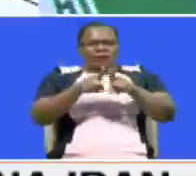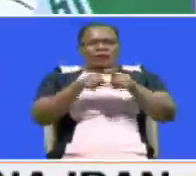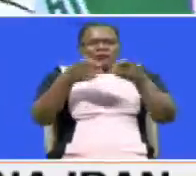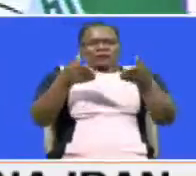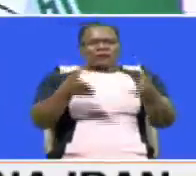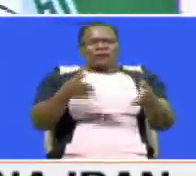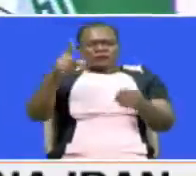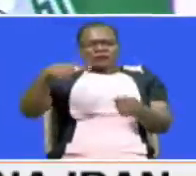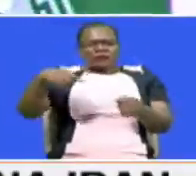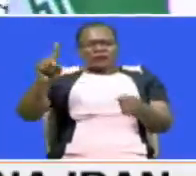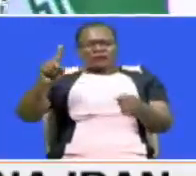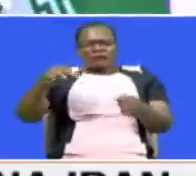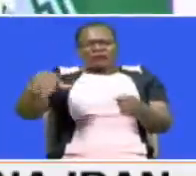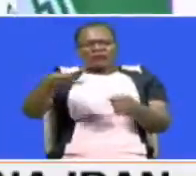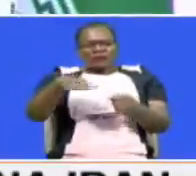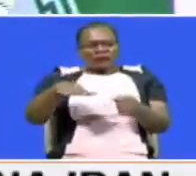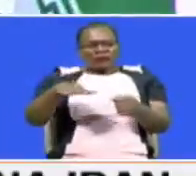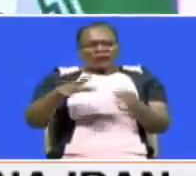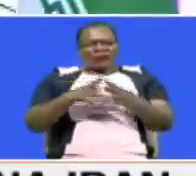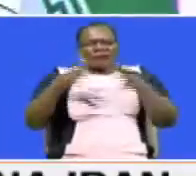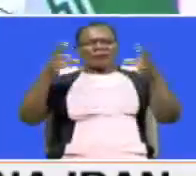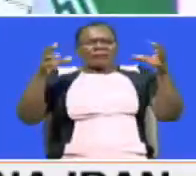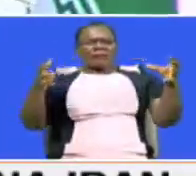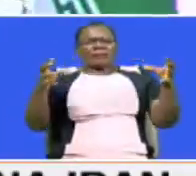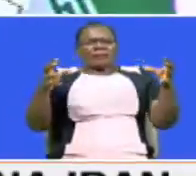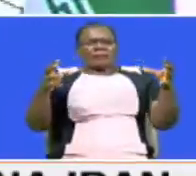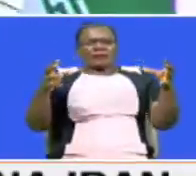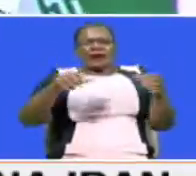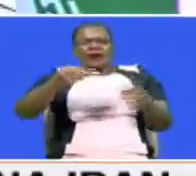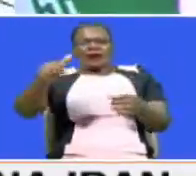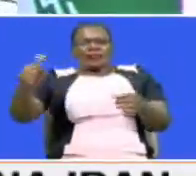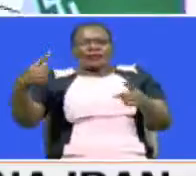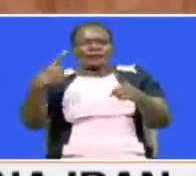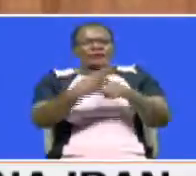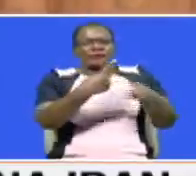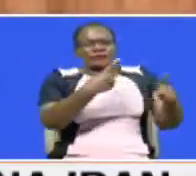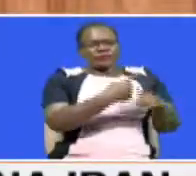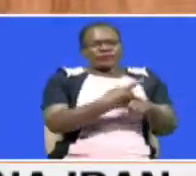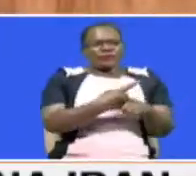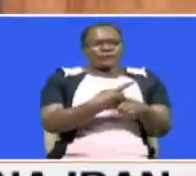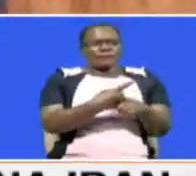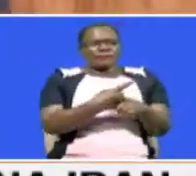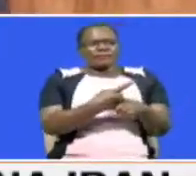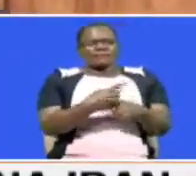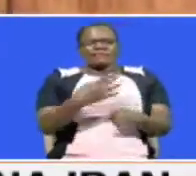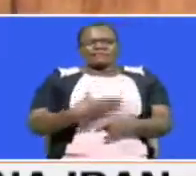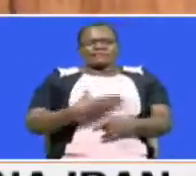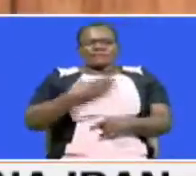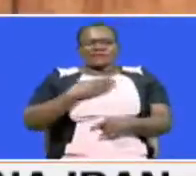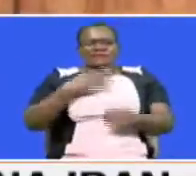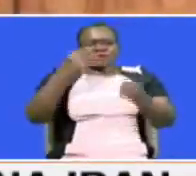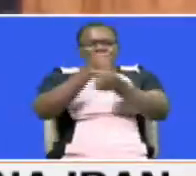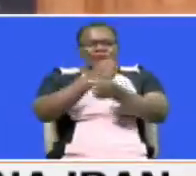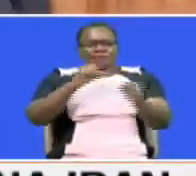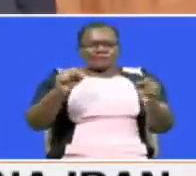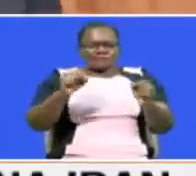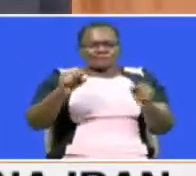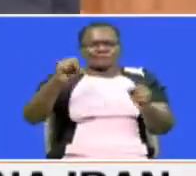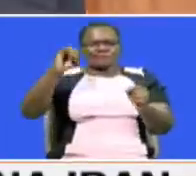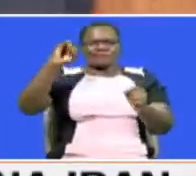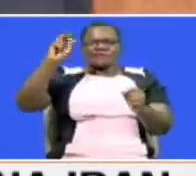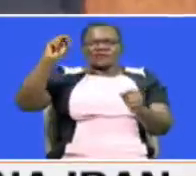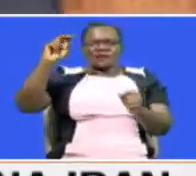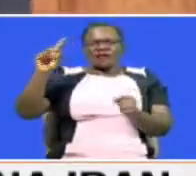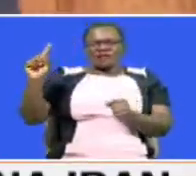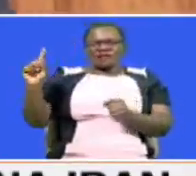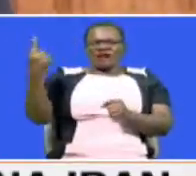this could be a right groundwork for expansion in other different fields. Ziara ya Rais Ibrahim Raisi nchini Kenya